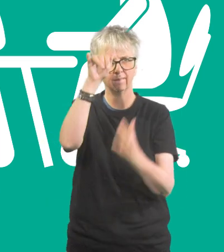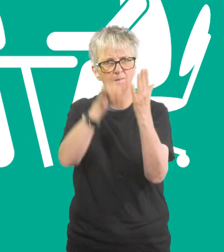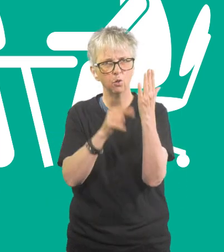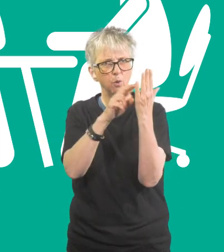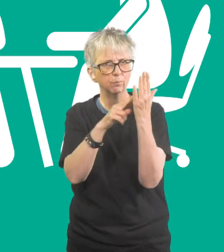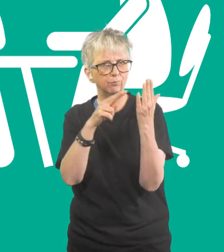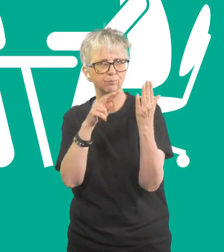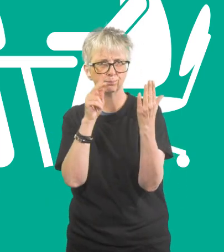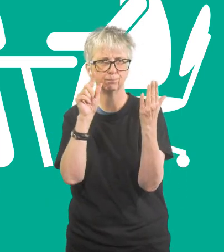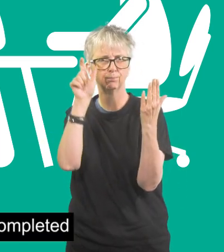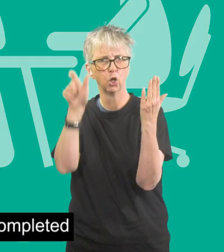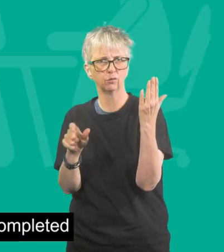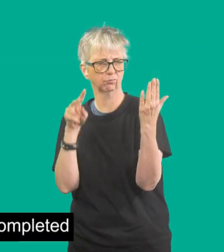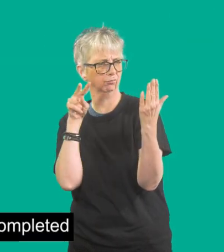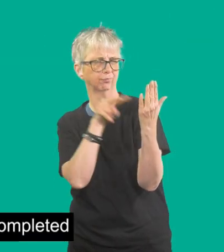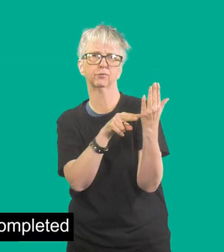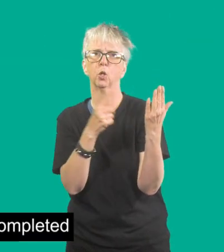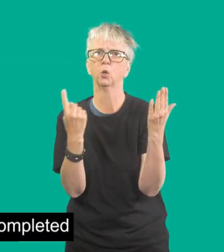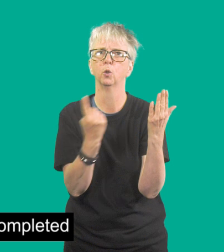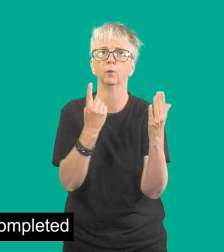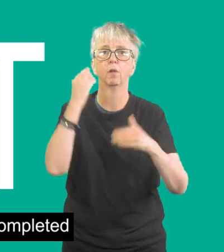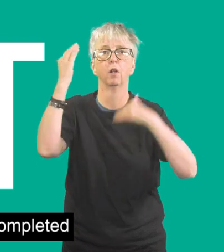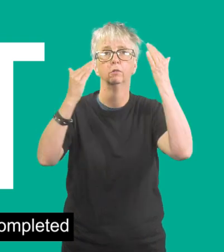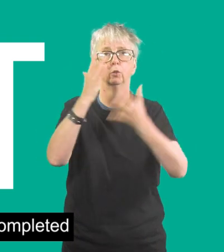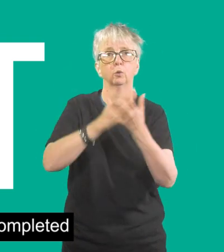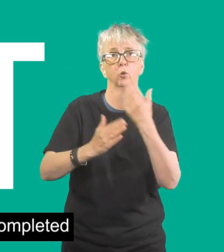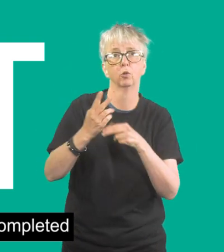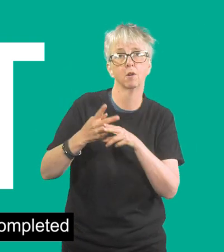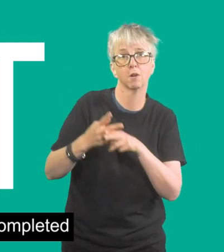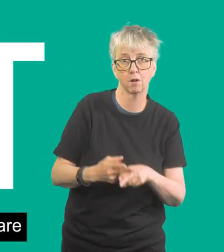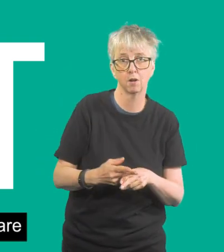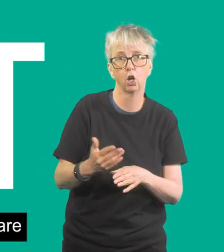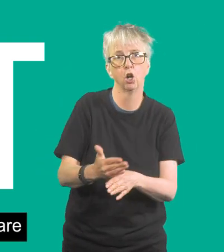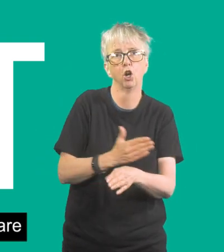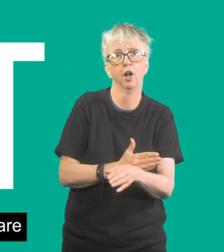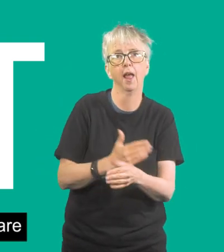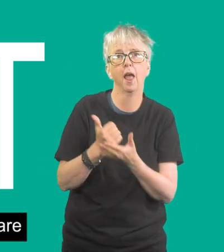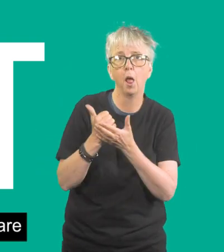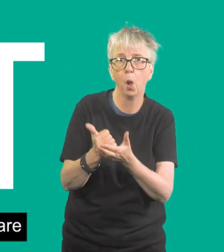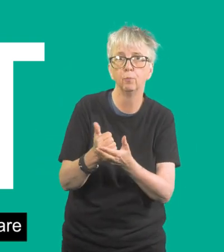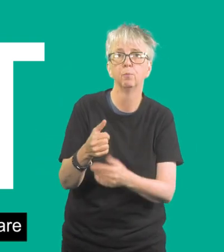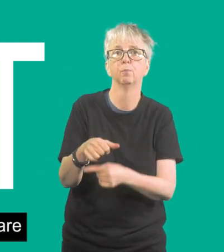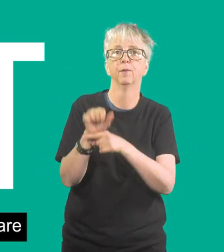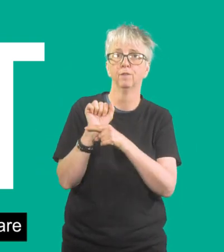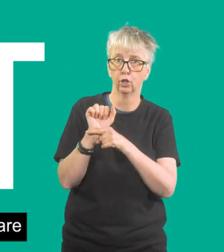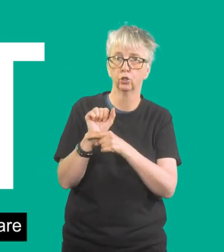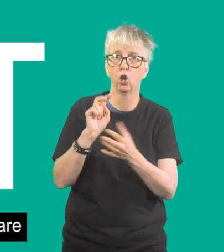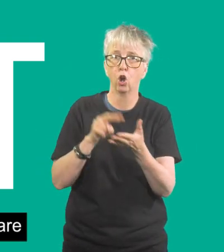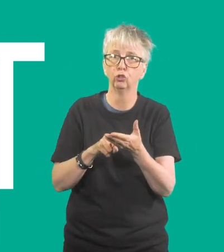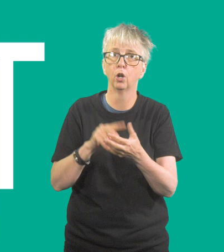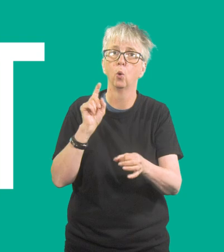Accessible Information page. Accessible information request forms completed will be reviewed by Adult Social